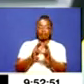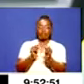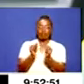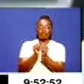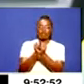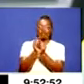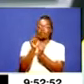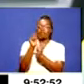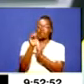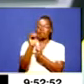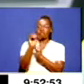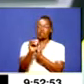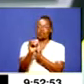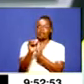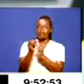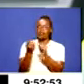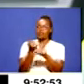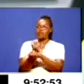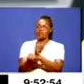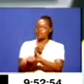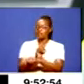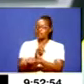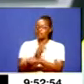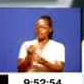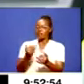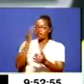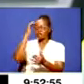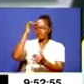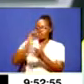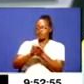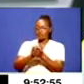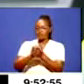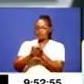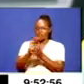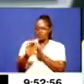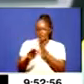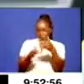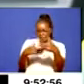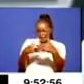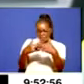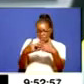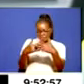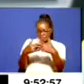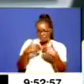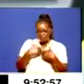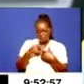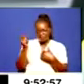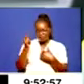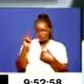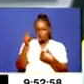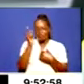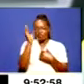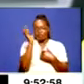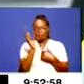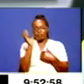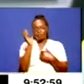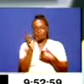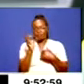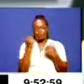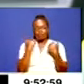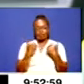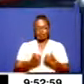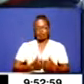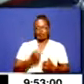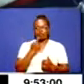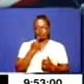10.0 seconds. Omanyala now believes he is getting a step closer to bagging Kenya's first gold medal in the 100 meter